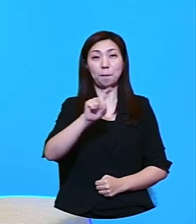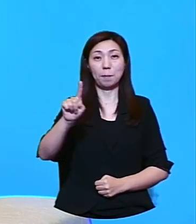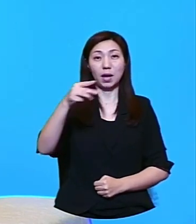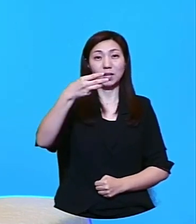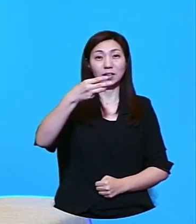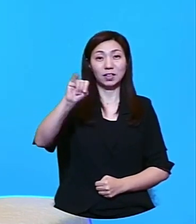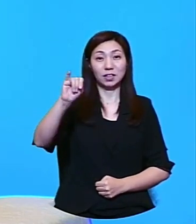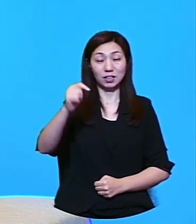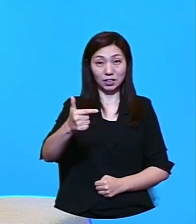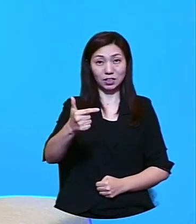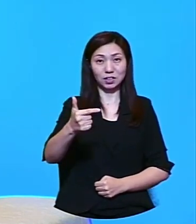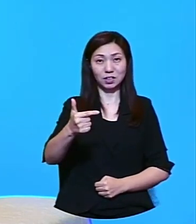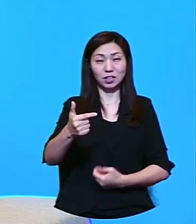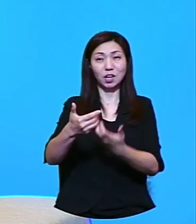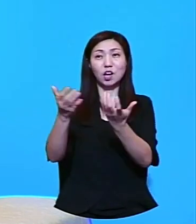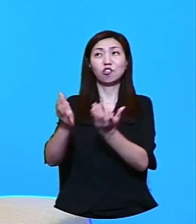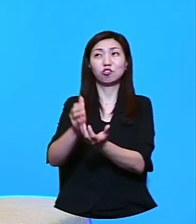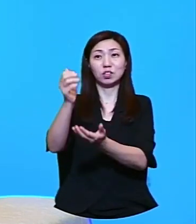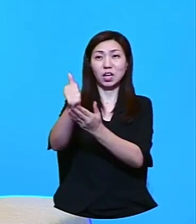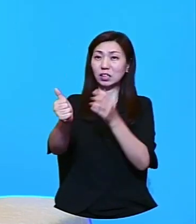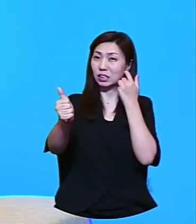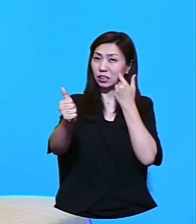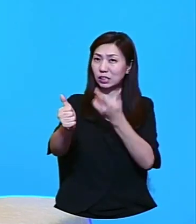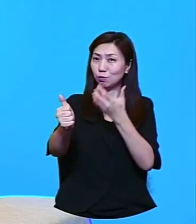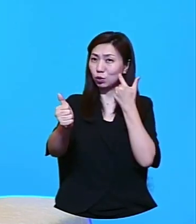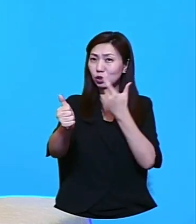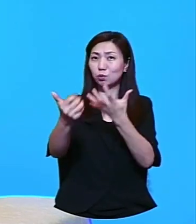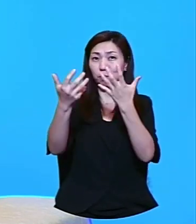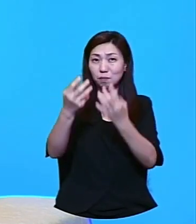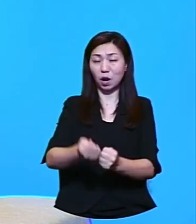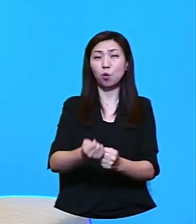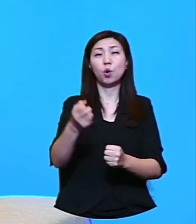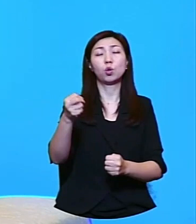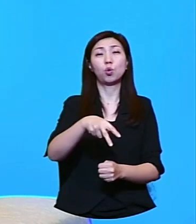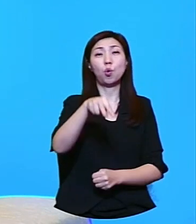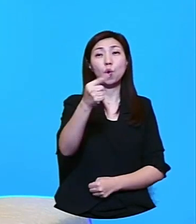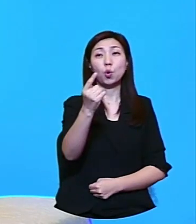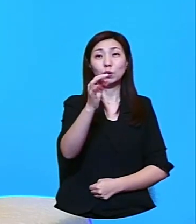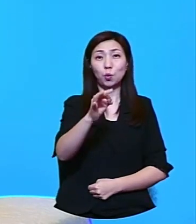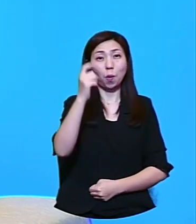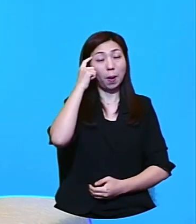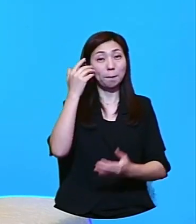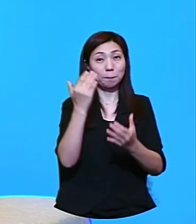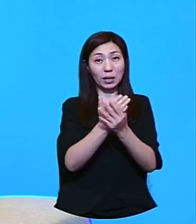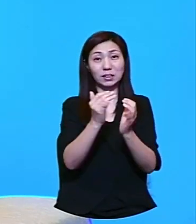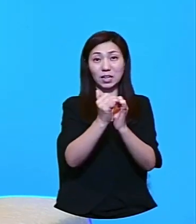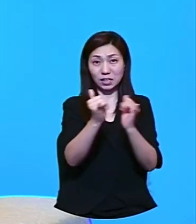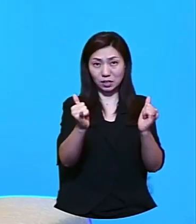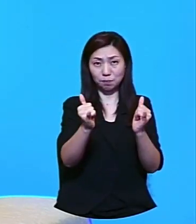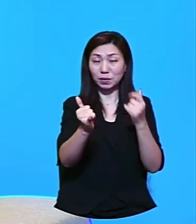Dr. Song. I think something will come out for you, Chris, too.